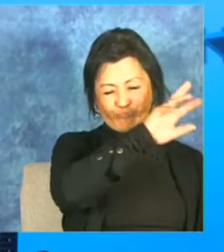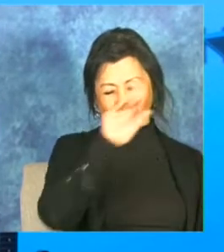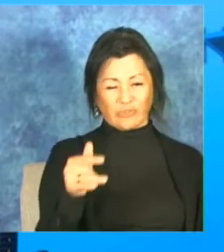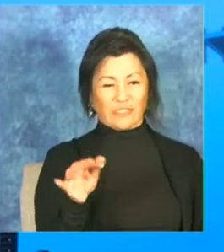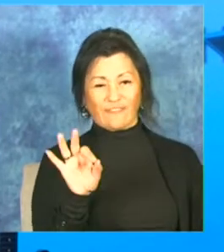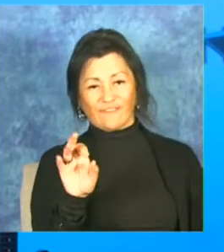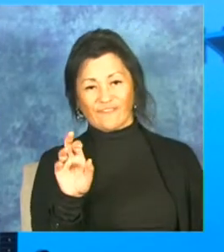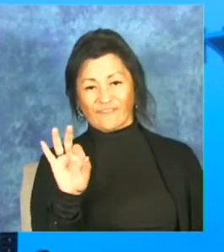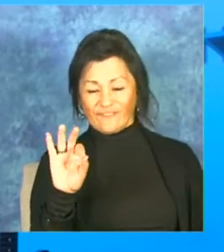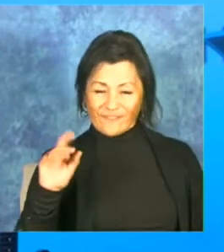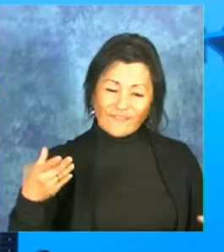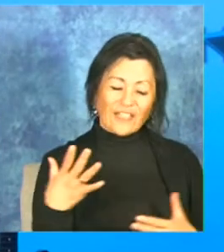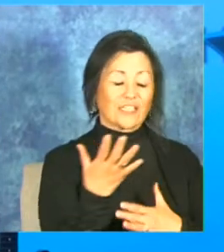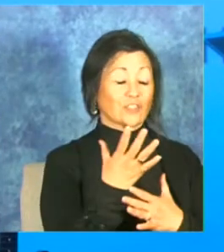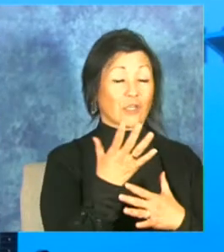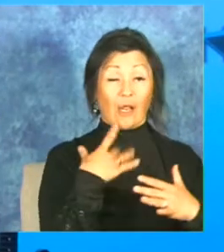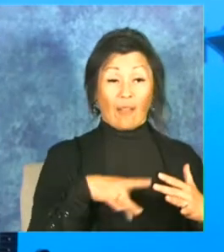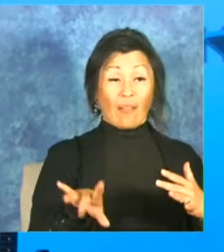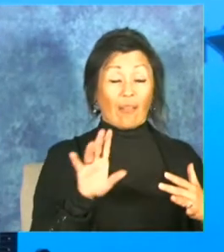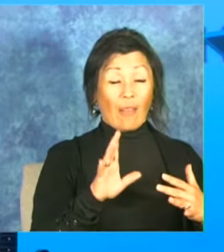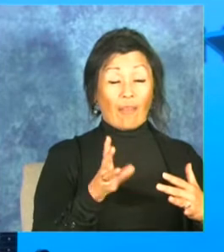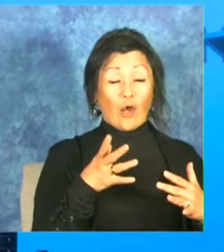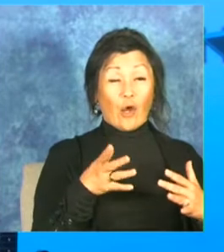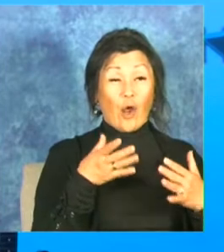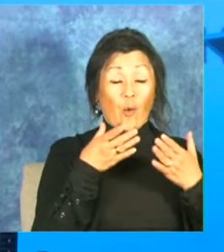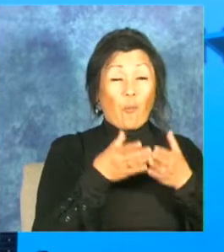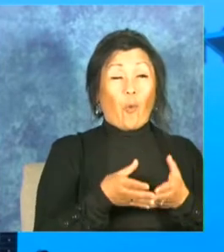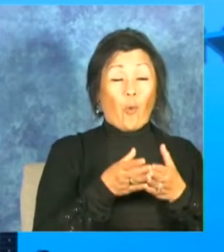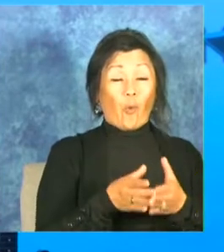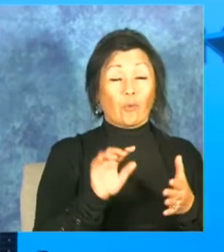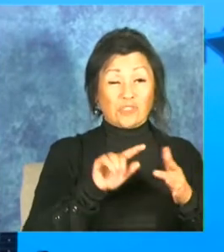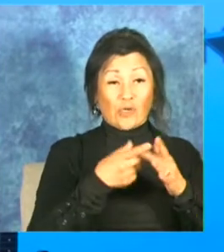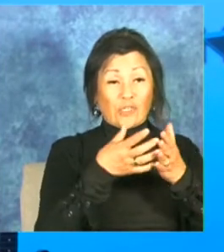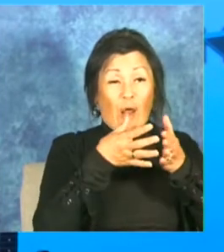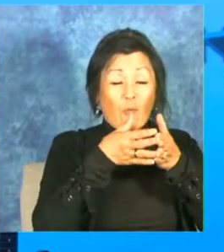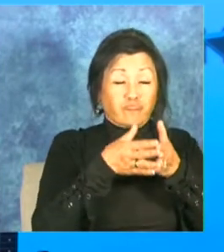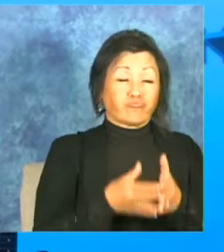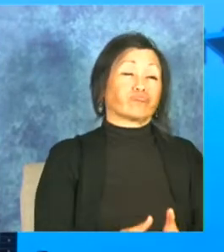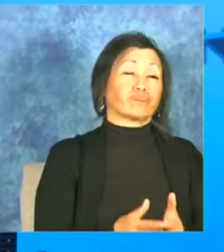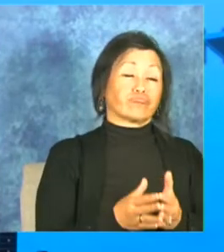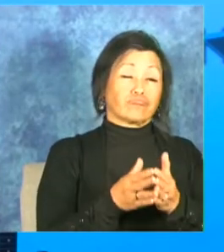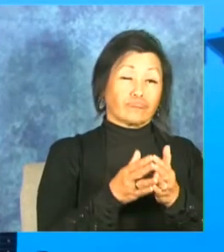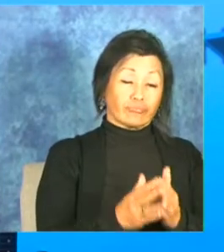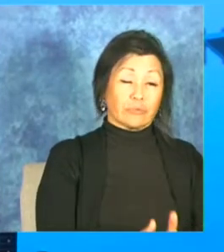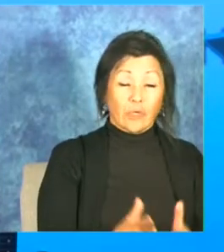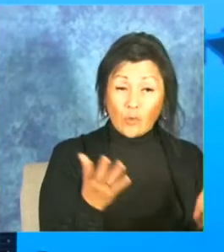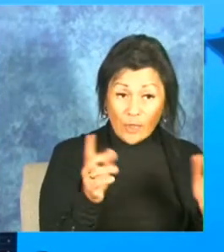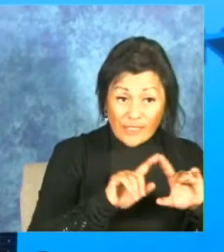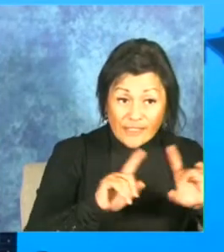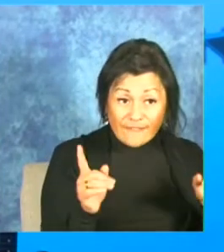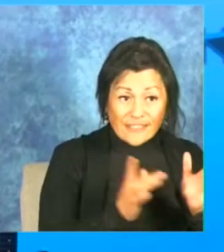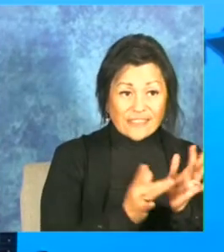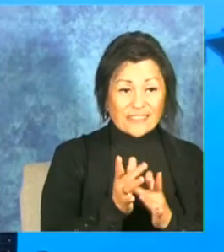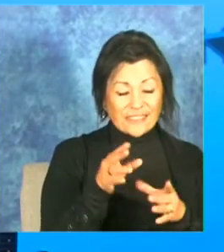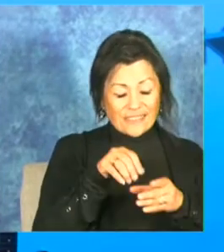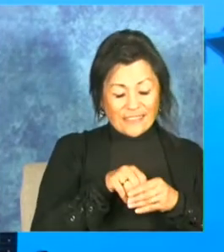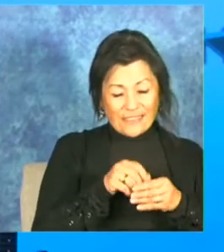Overflowing, such that their boats were starting to sink. What's the difference? Jesus is in the